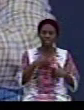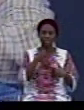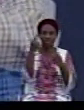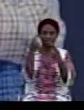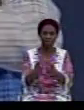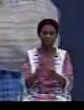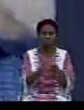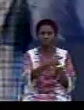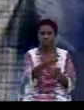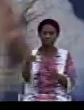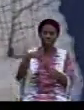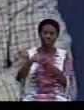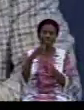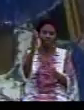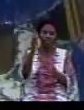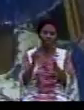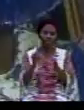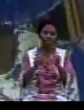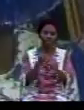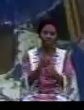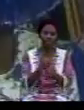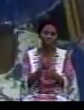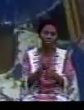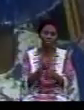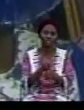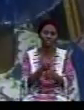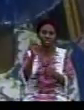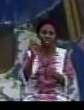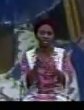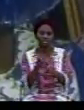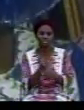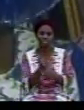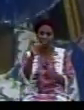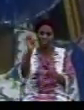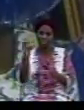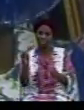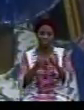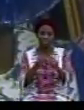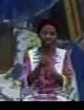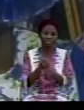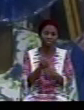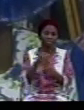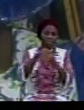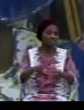70, 80, 90 years in your life, tonight it will happen.